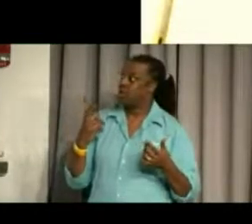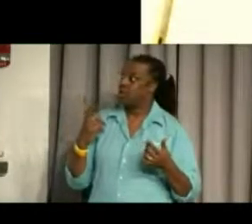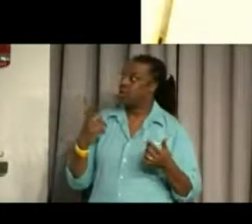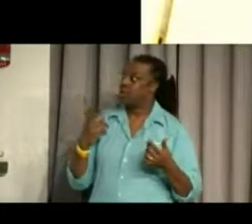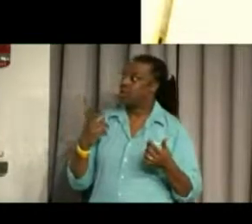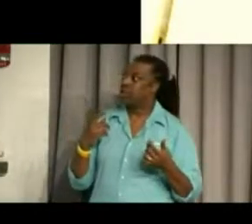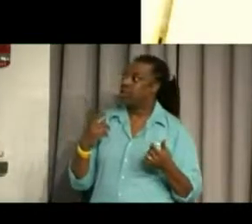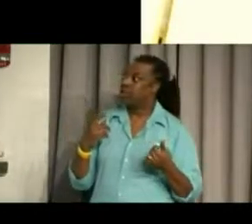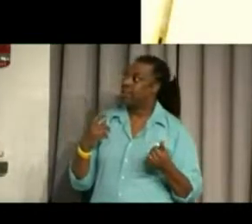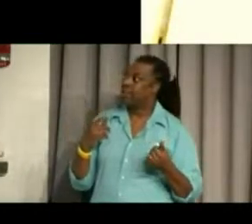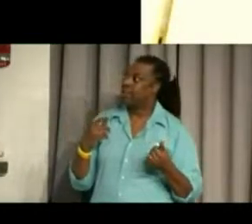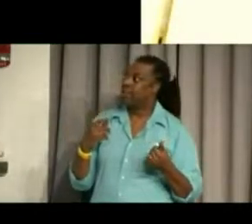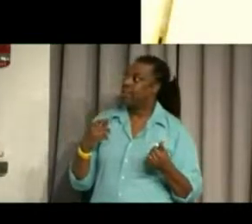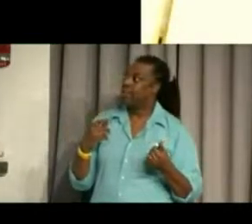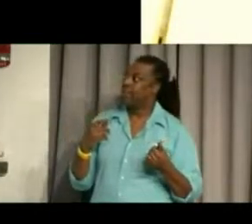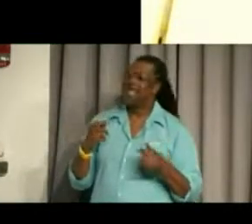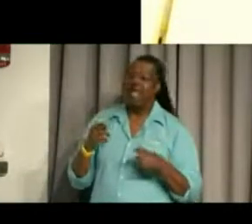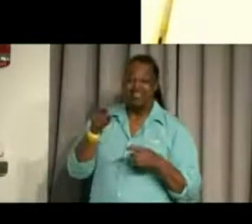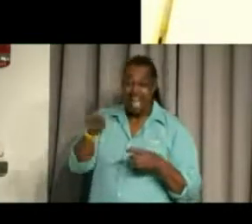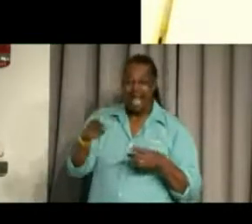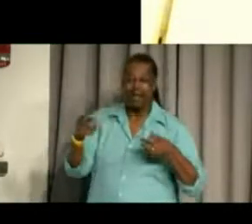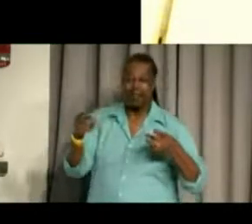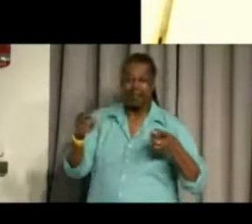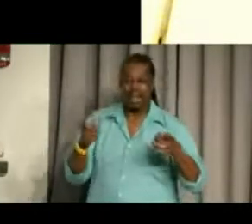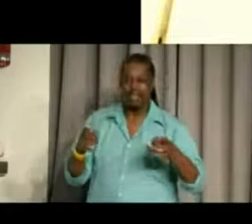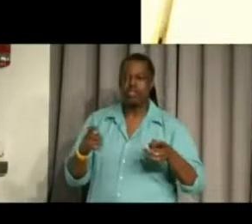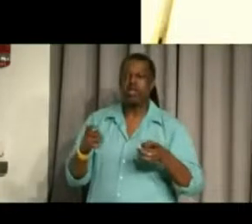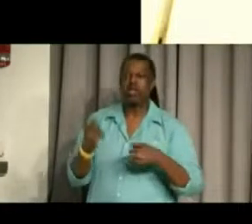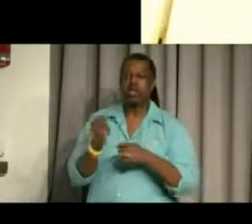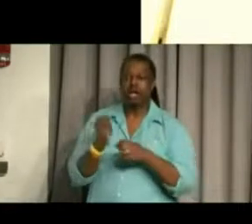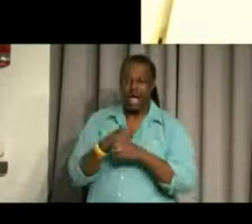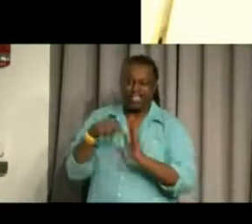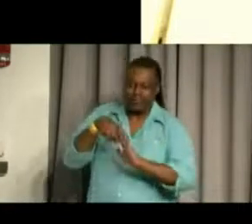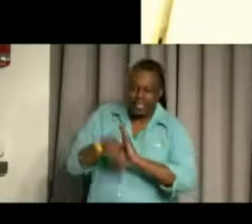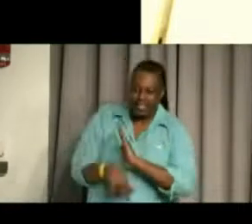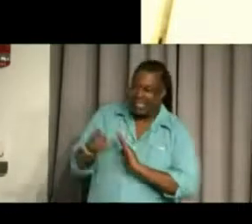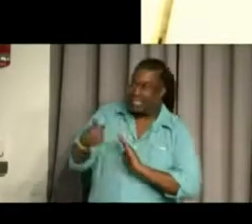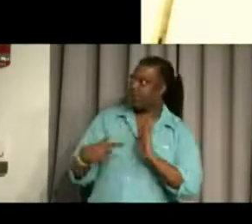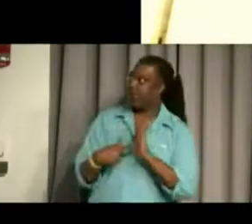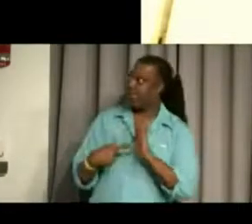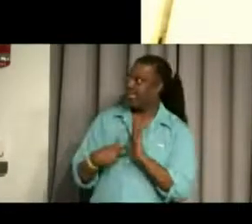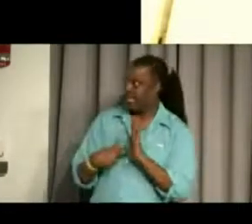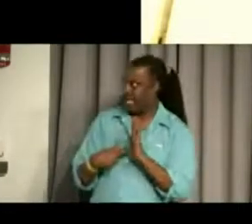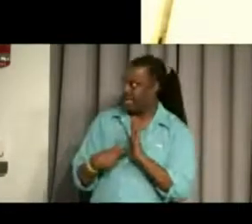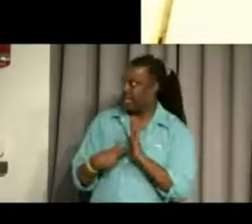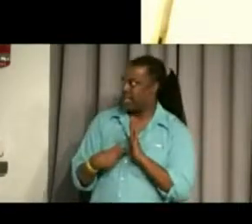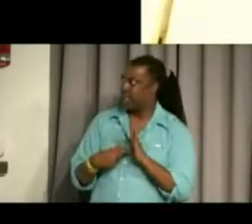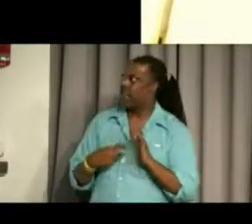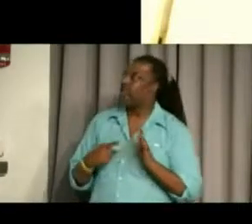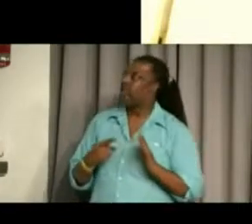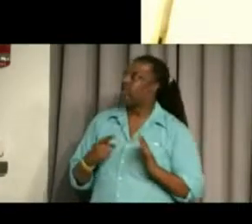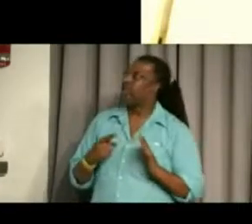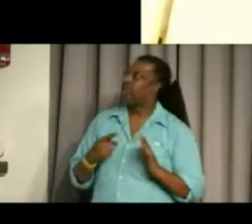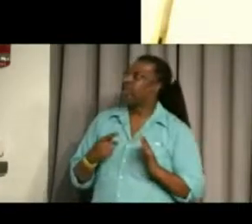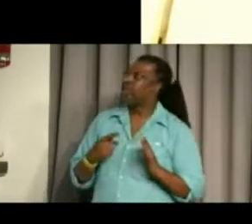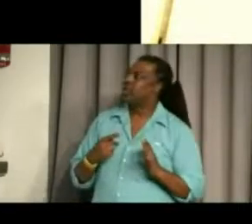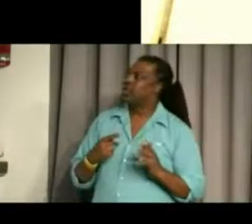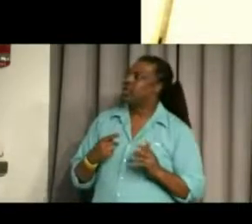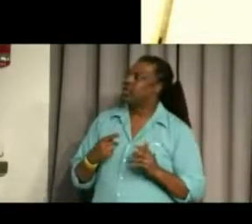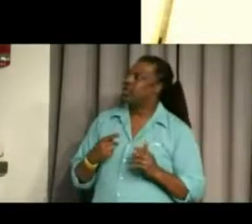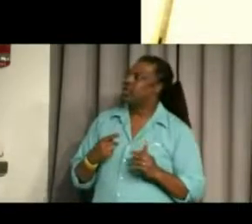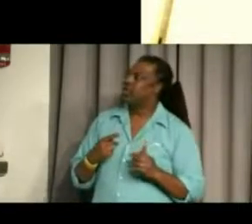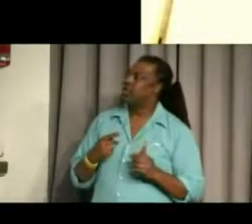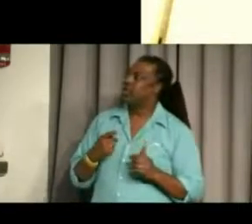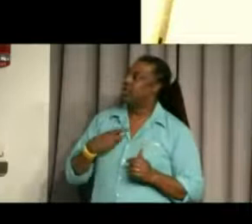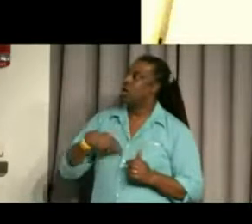manager drove us even deeper into debt. So the emergency manager made the decision to move us off of the Detroit water